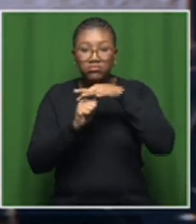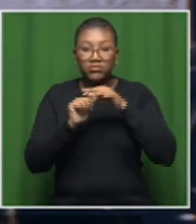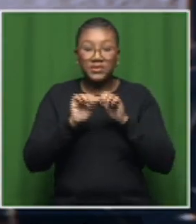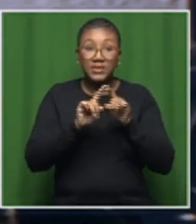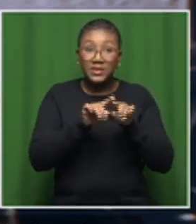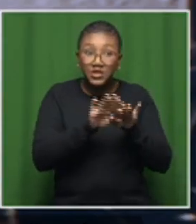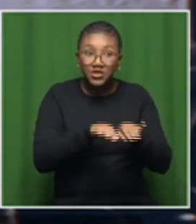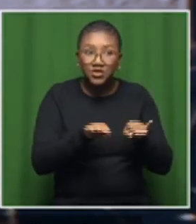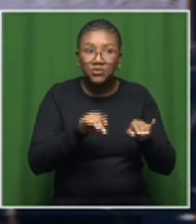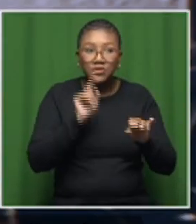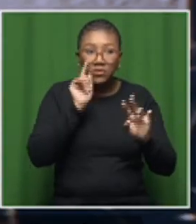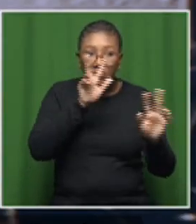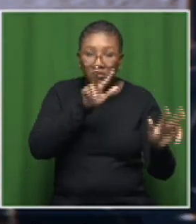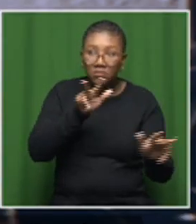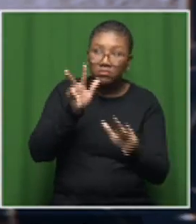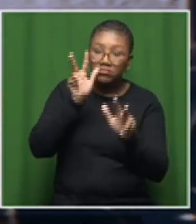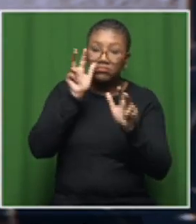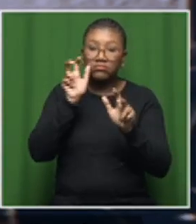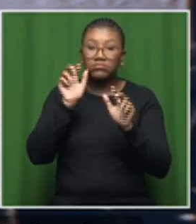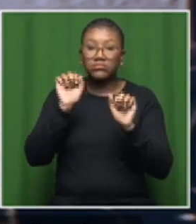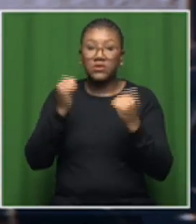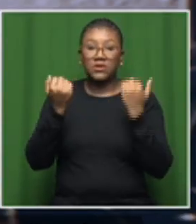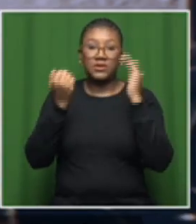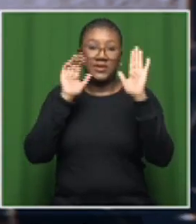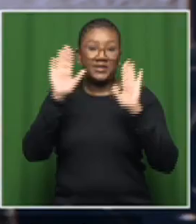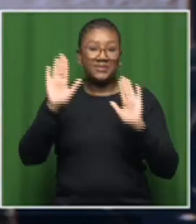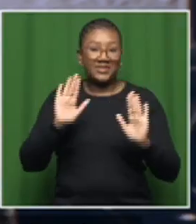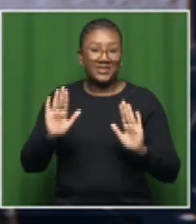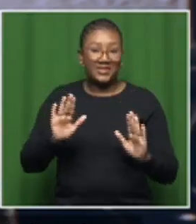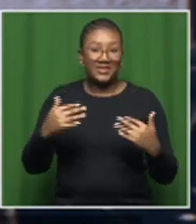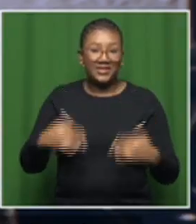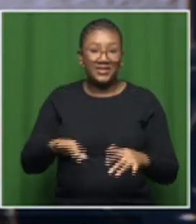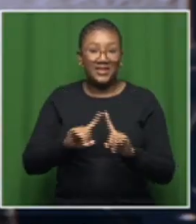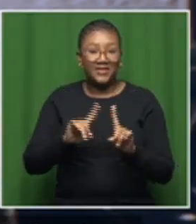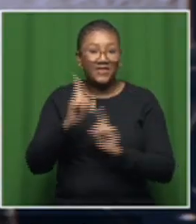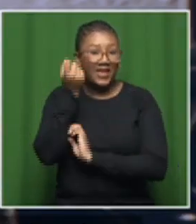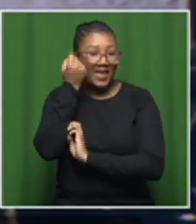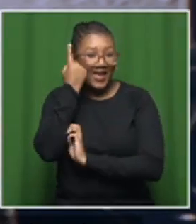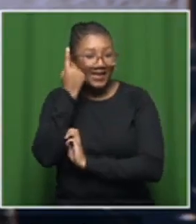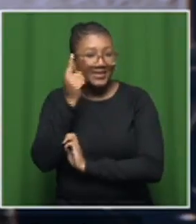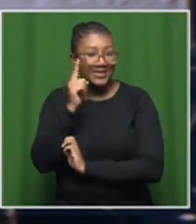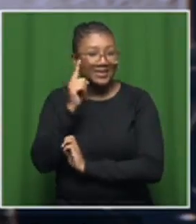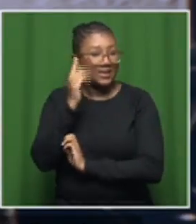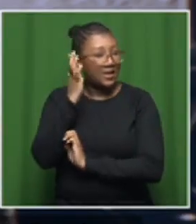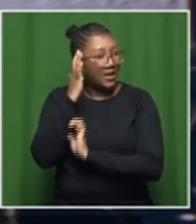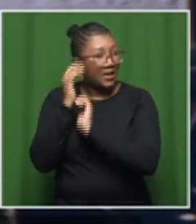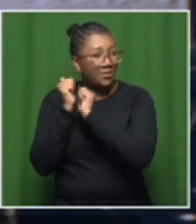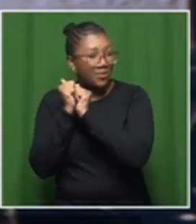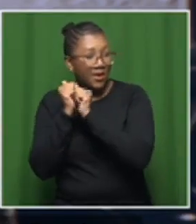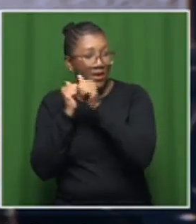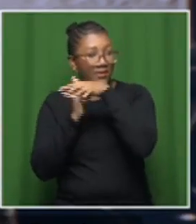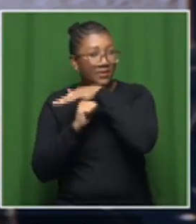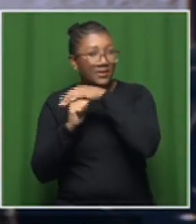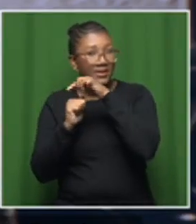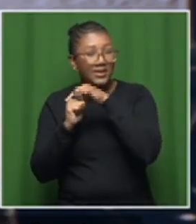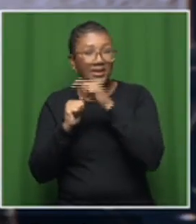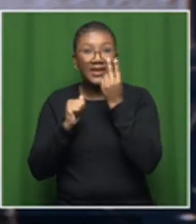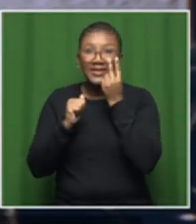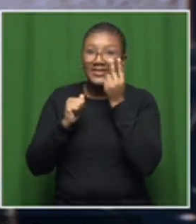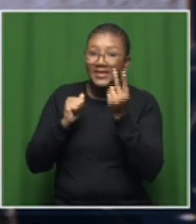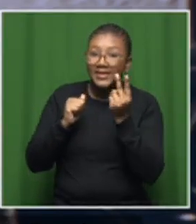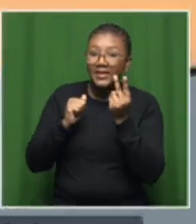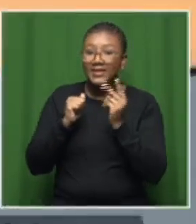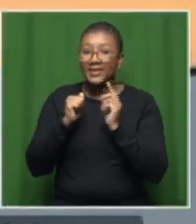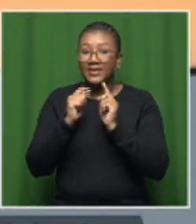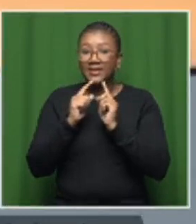engage with the exhibition and see how they understand, well, this is my occipital lobe, this is about seeing and so on, and my sensory system.